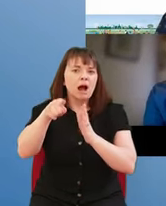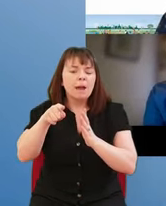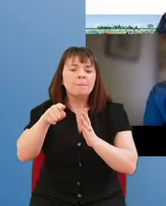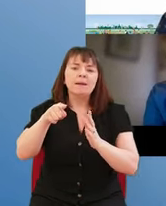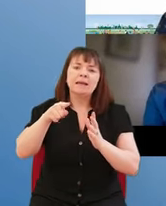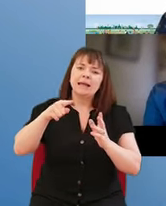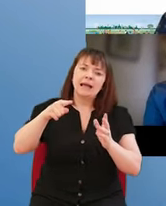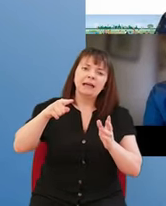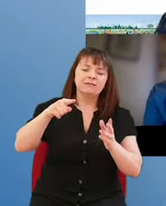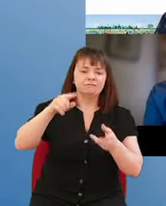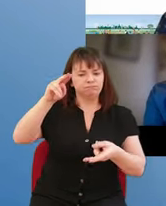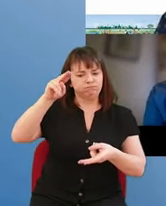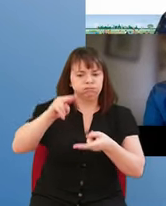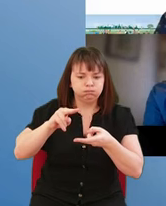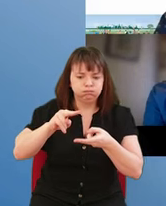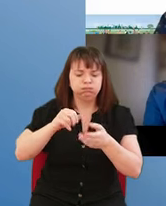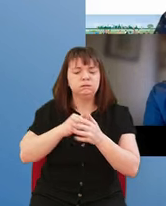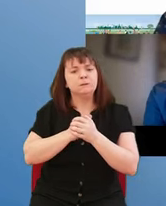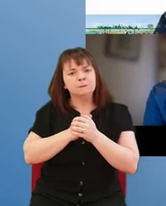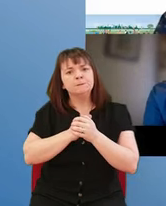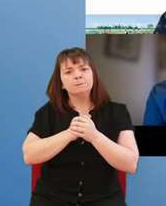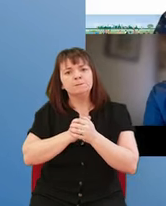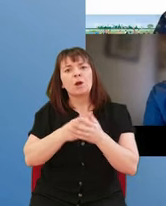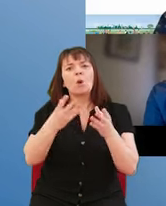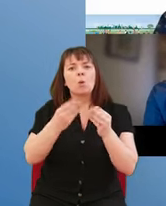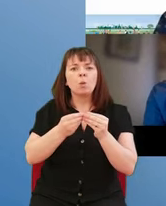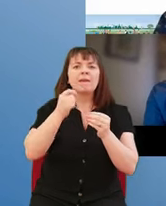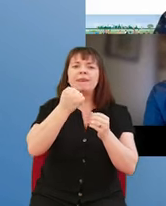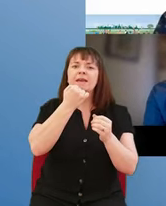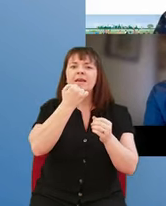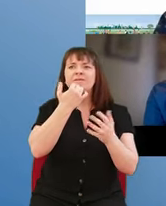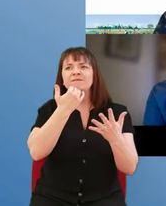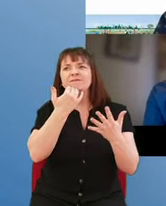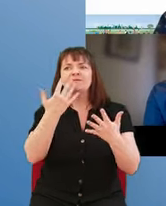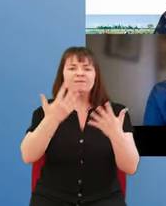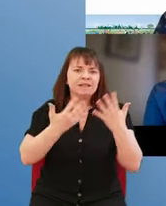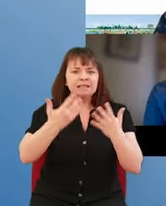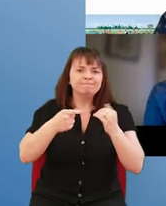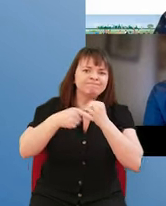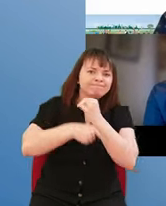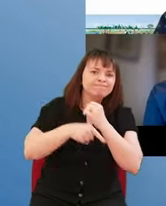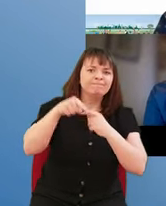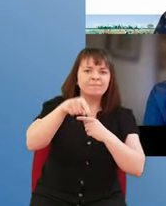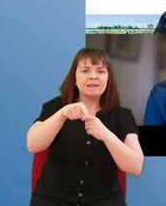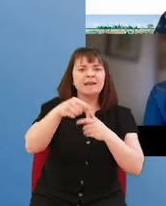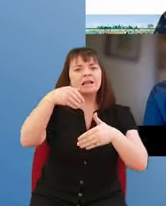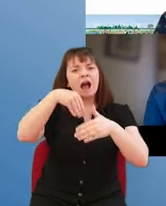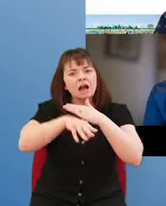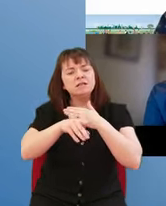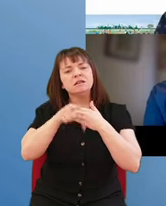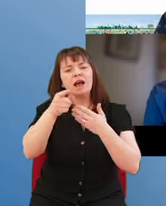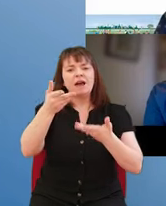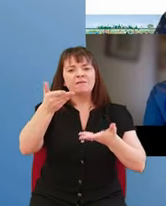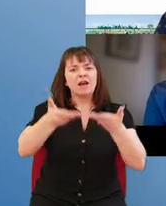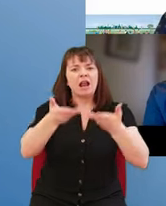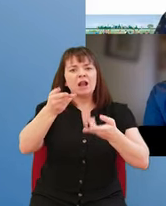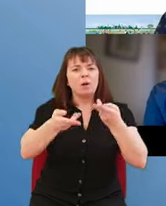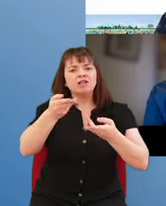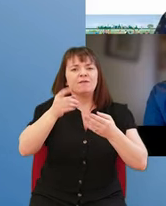haven't materialised in this period, putting pressure on the forecast, with our efficiency expectations already baked into our